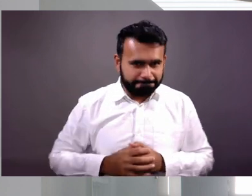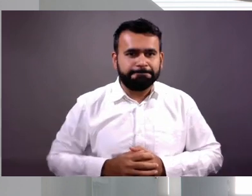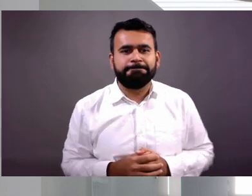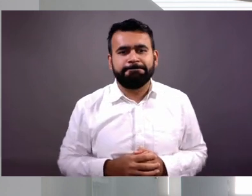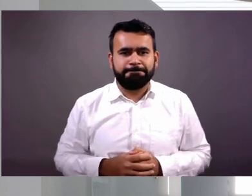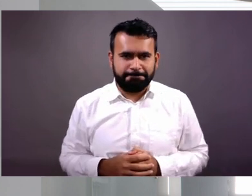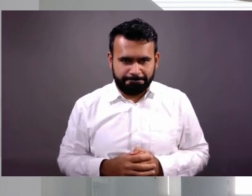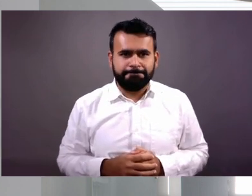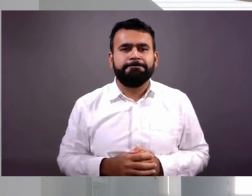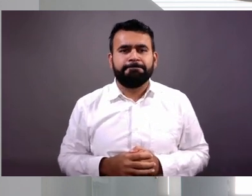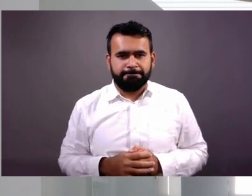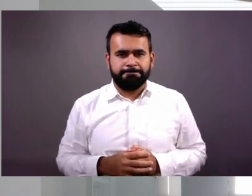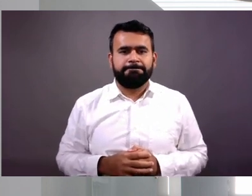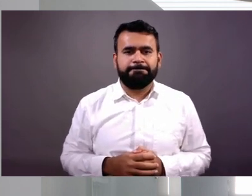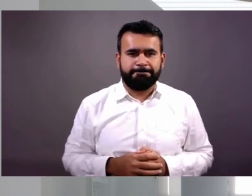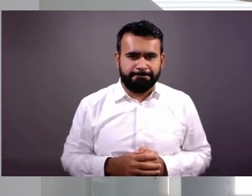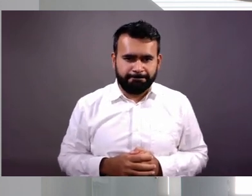Find that groove.